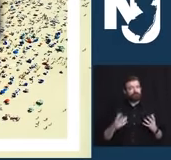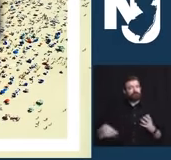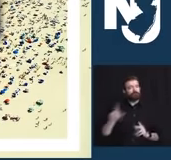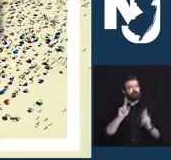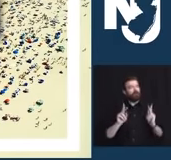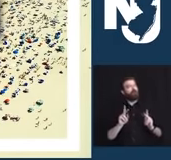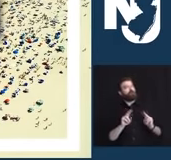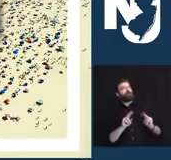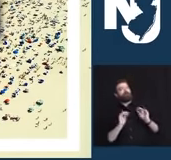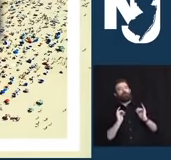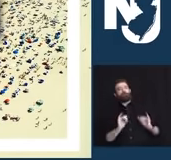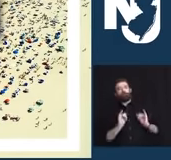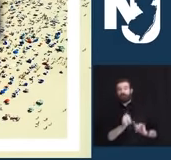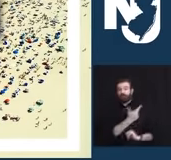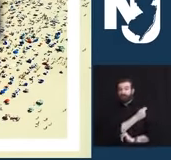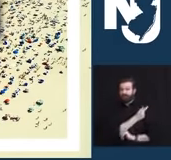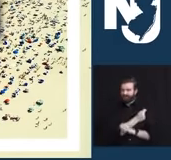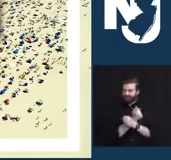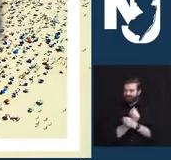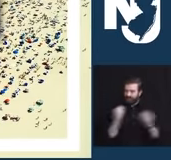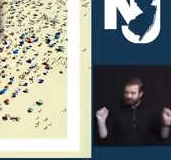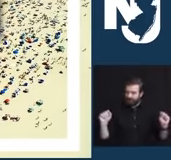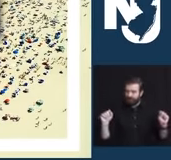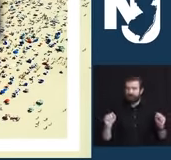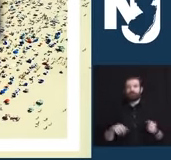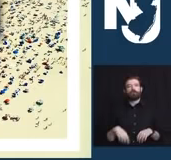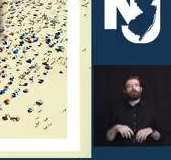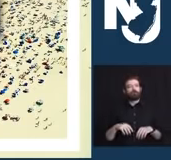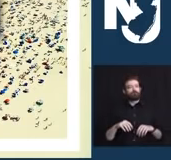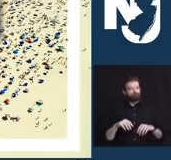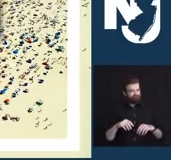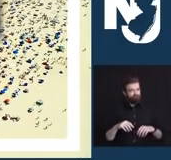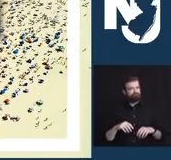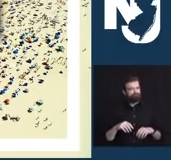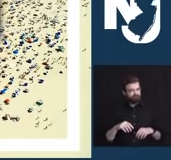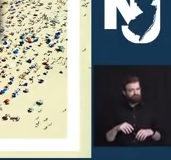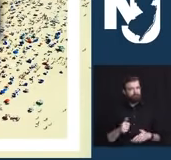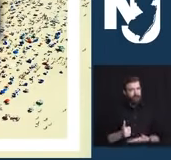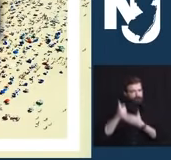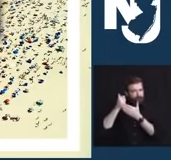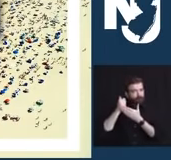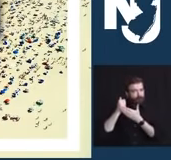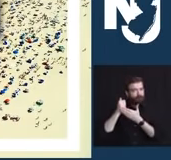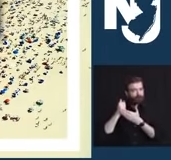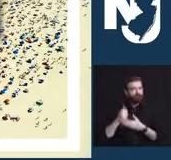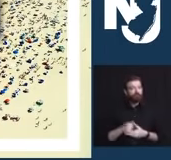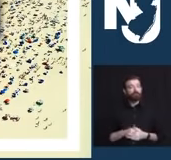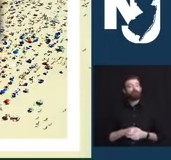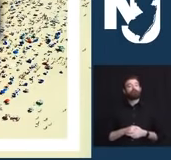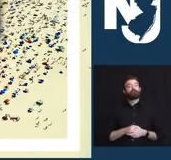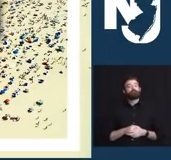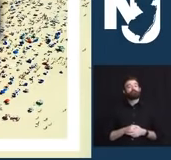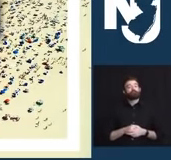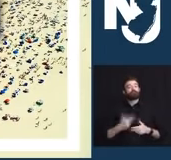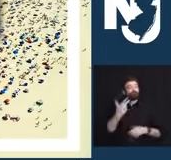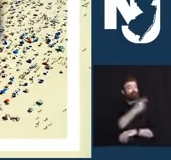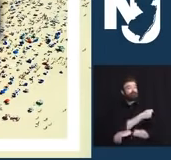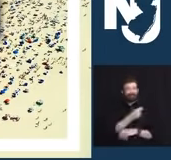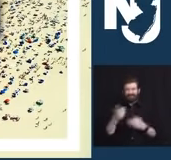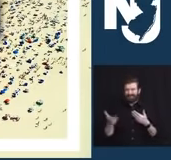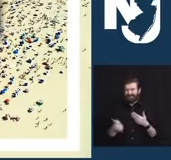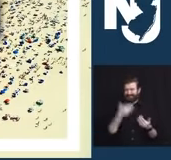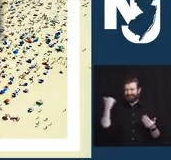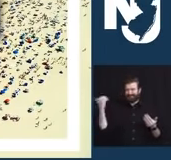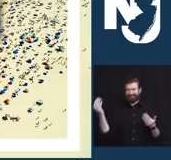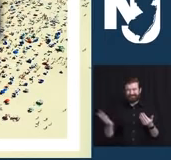safe and that they're effective. We're going to make sure they know how easy it is to get vaccinated. We're going to do everything to make sure